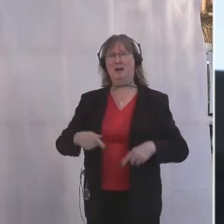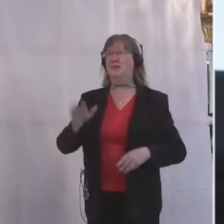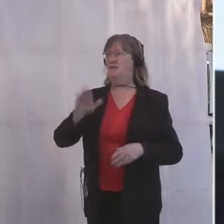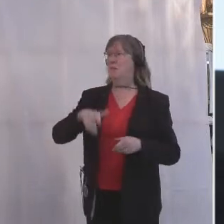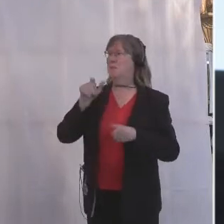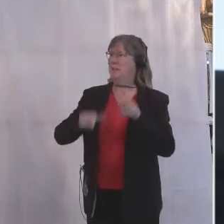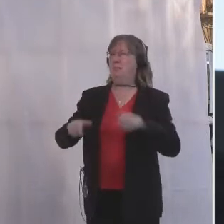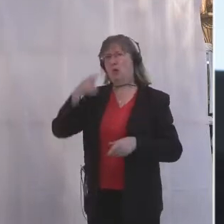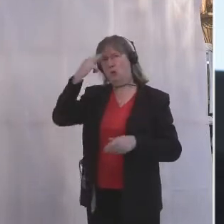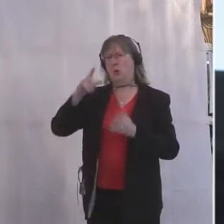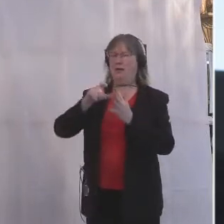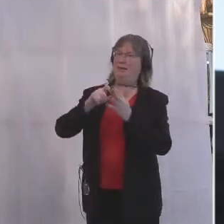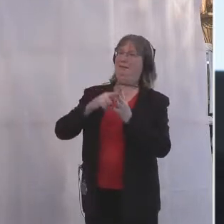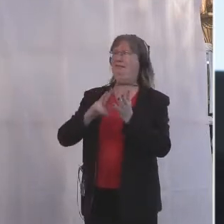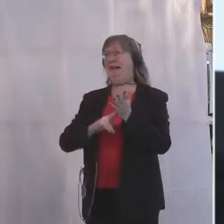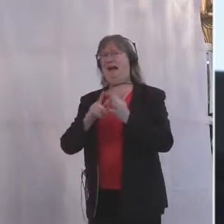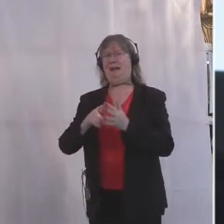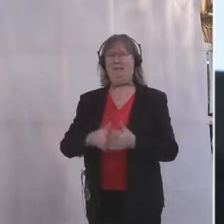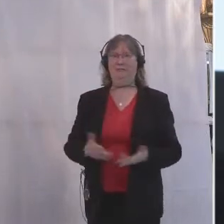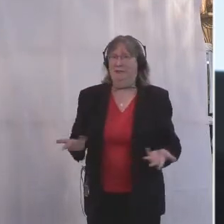Daves.